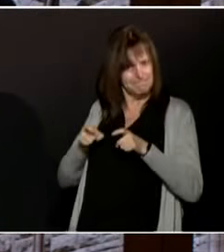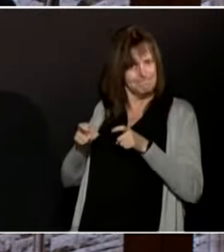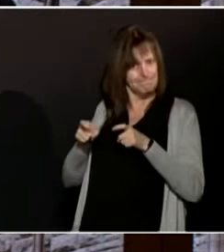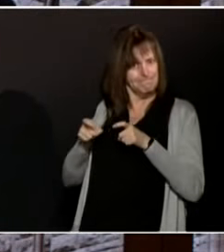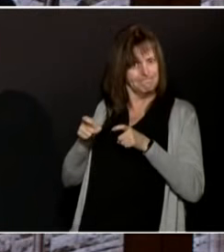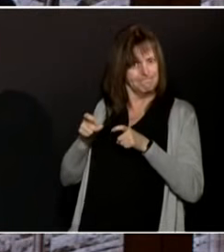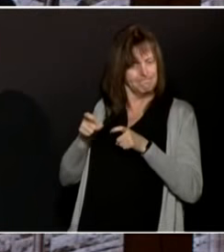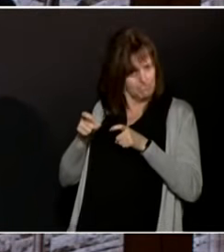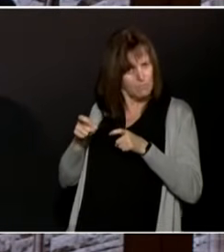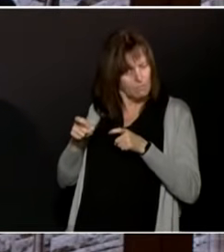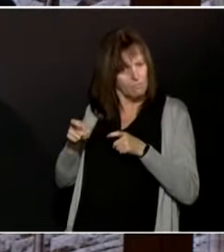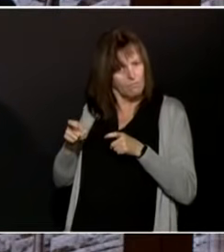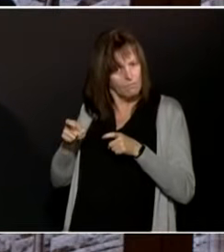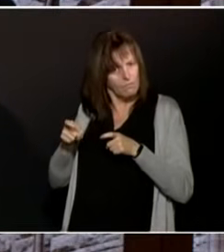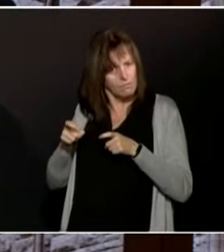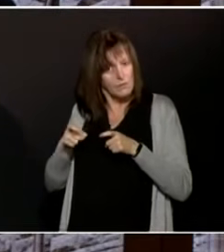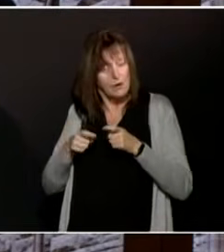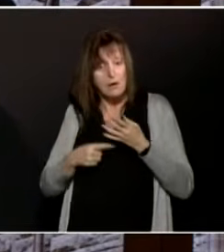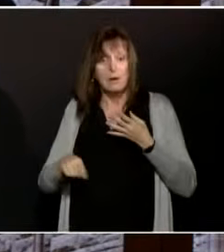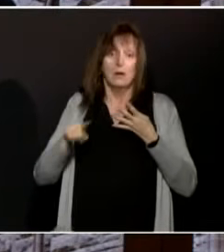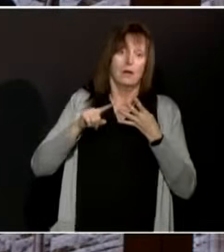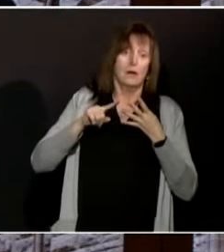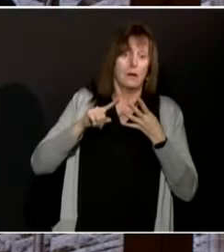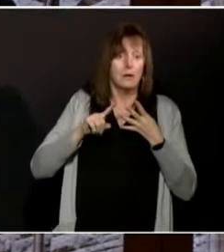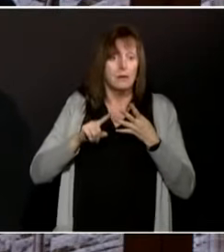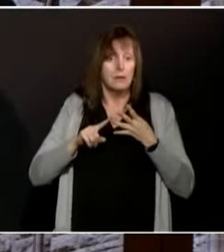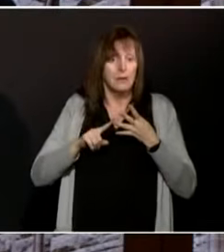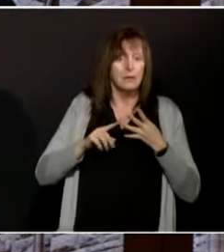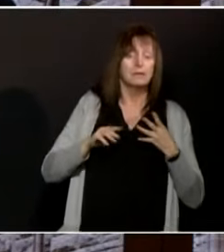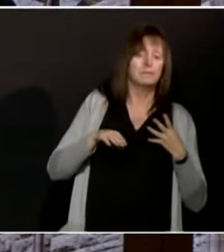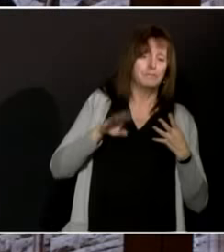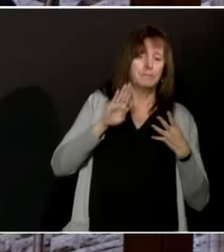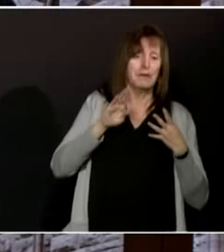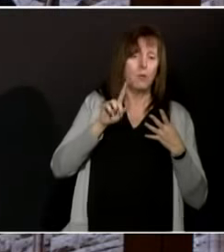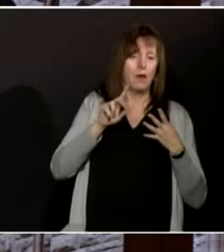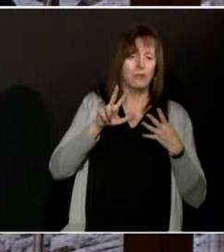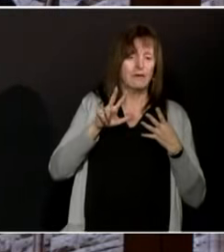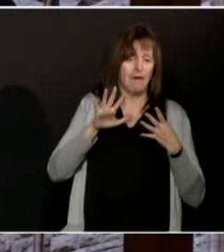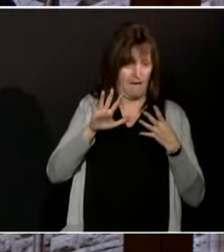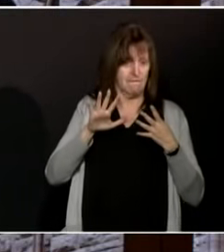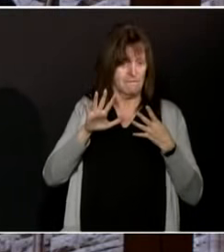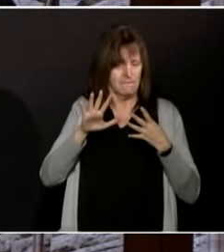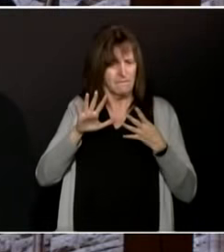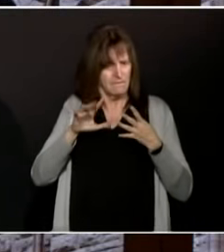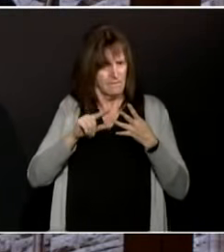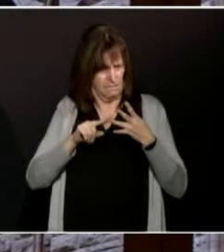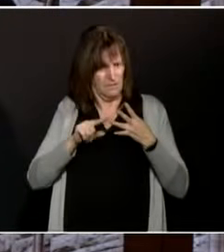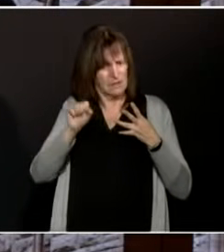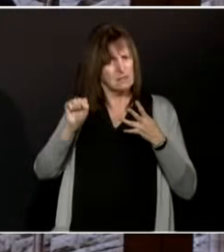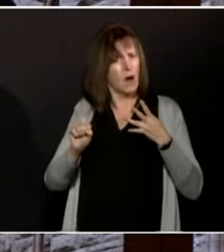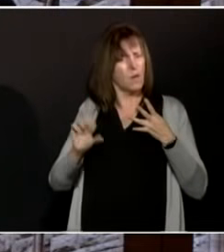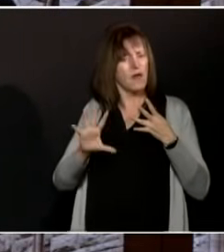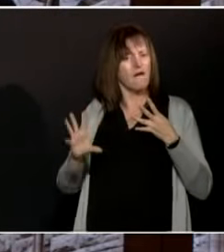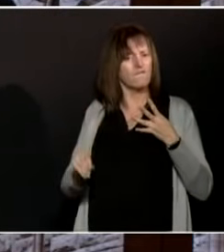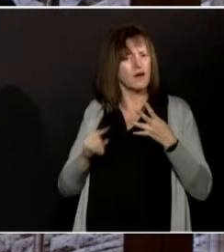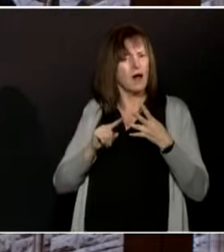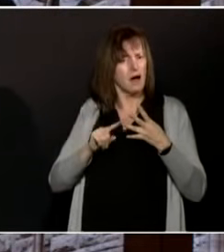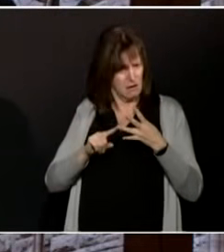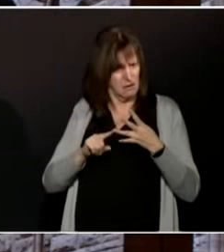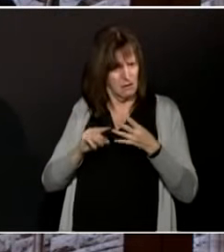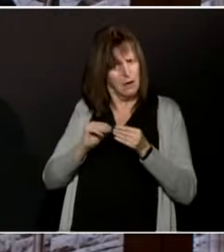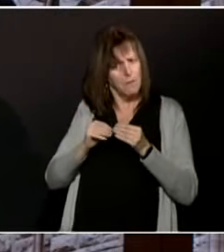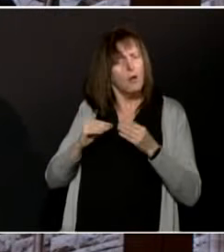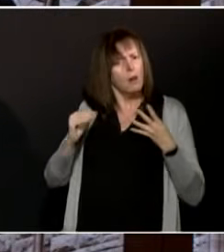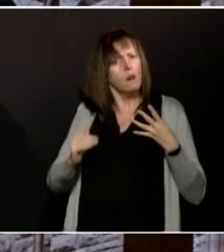the B1.135 is staying, the South African variant is holding, but it doesn't mean we can take it for